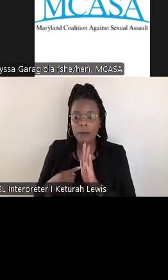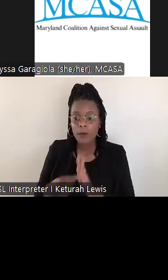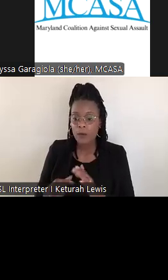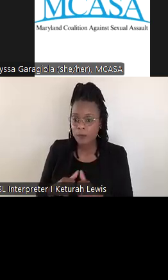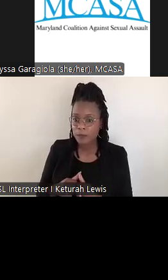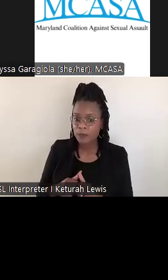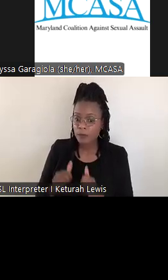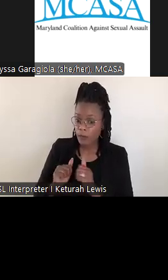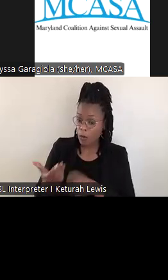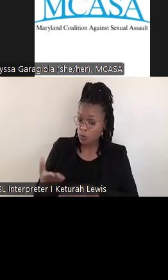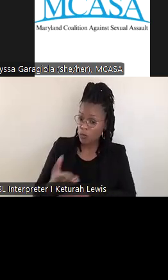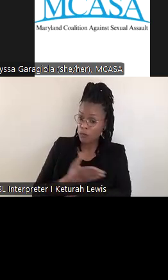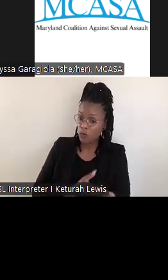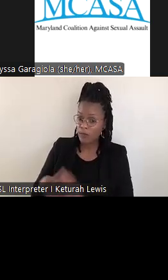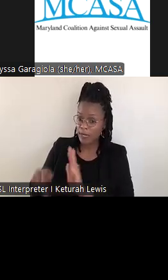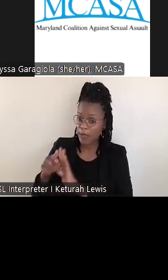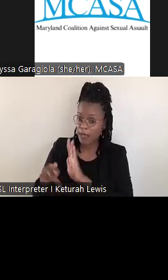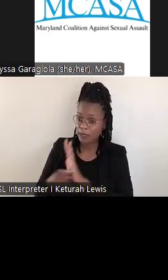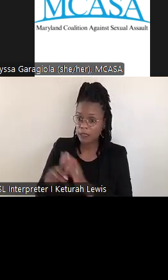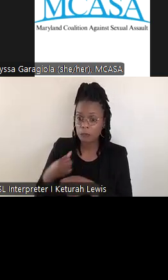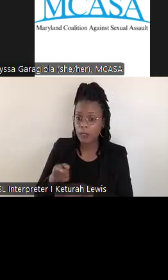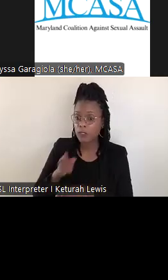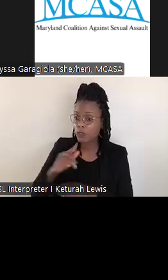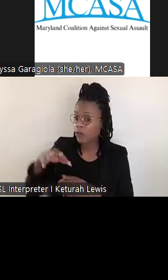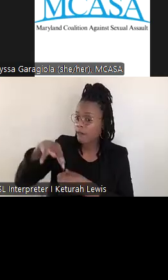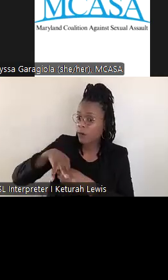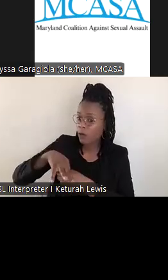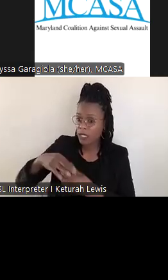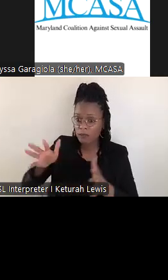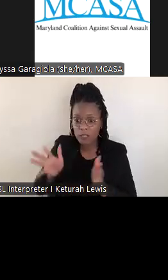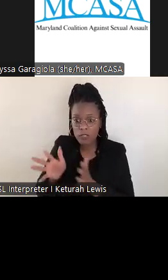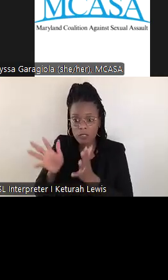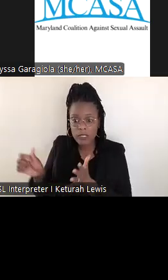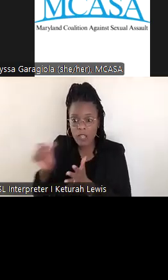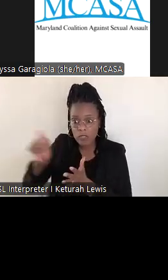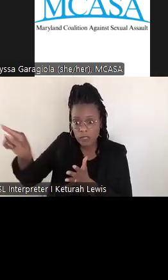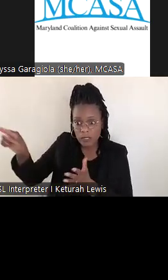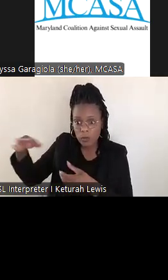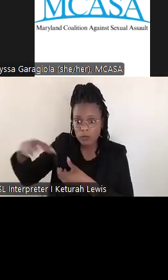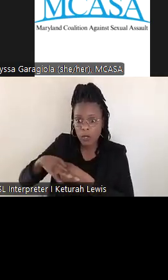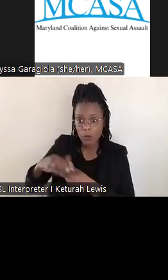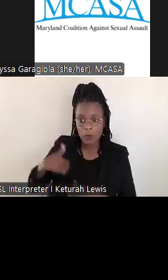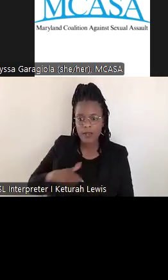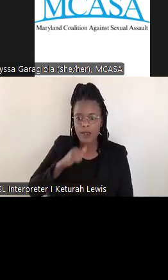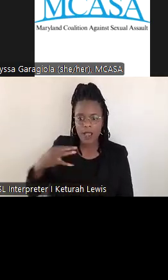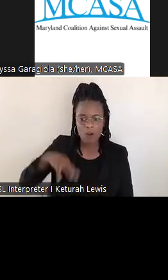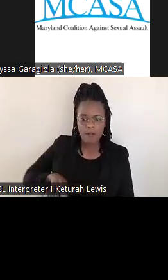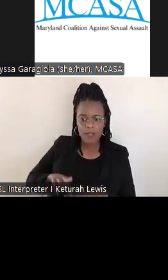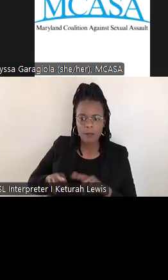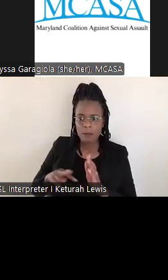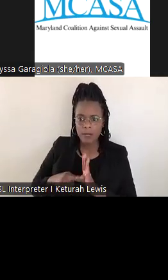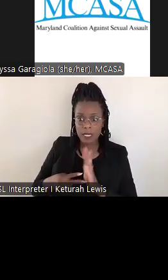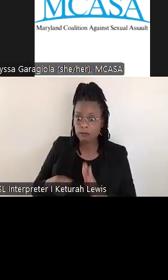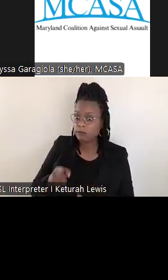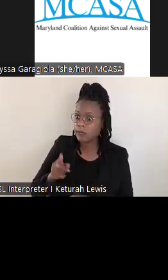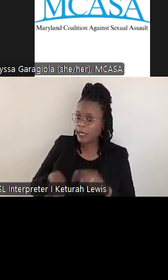this policy area is make sure you're voting, encourage other people to vote. As nonprofits, we cannot tell people who to vote for, but we